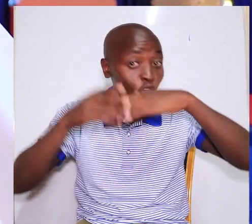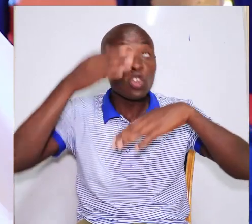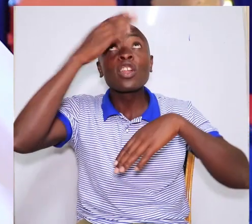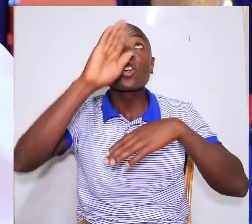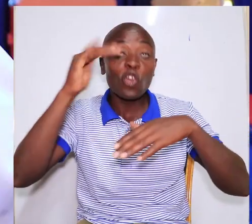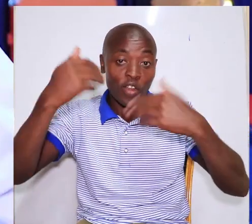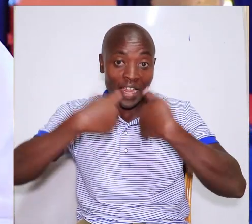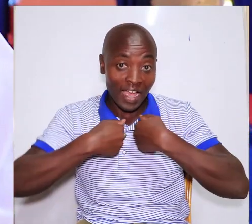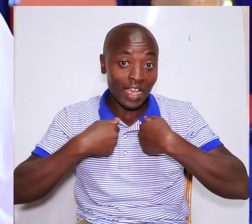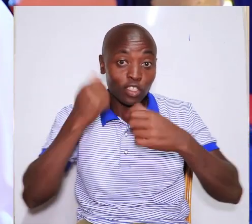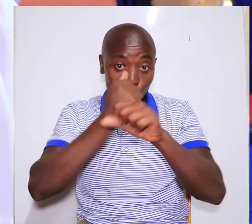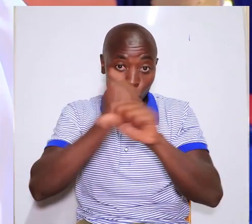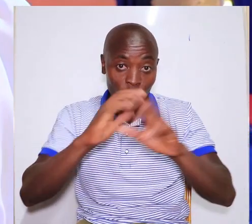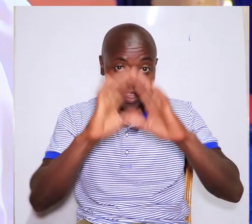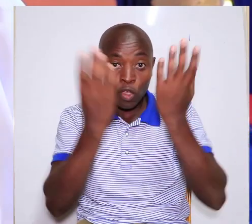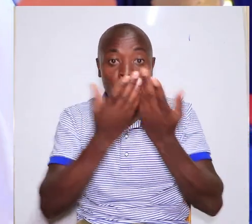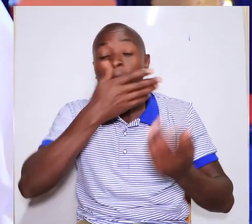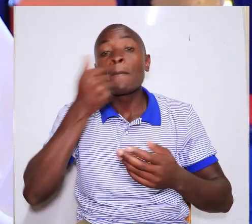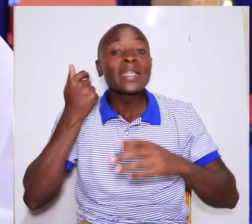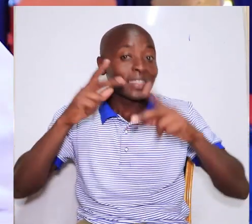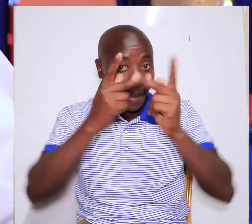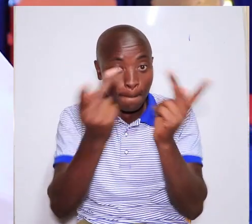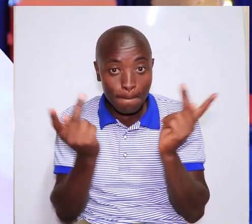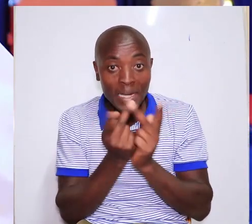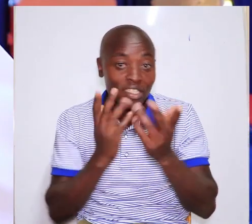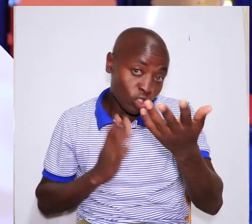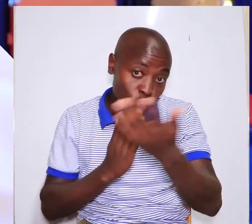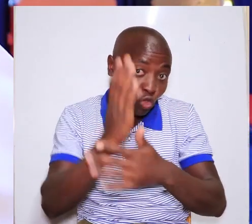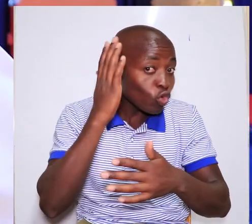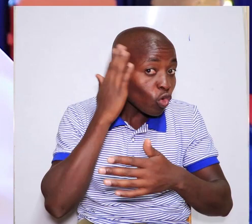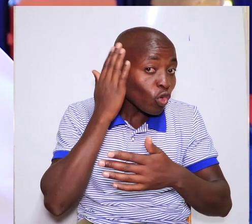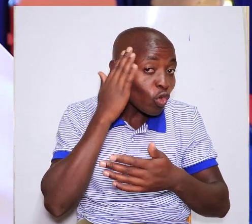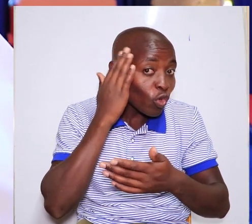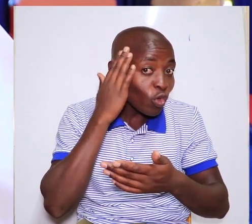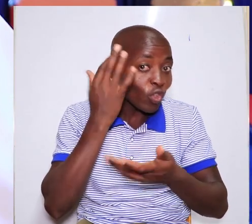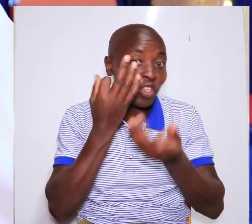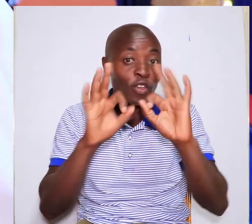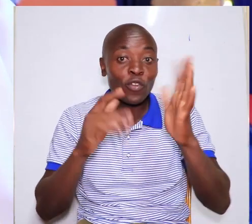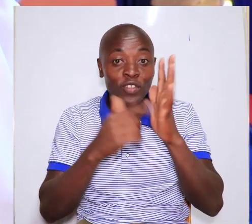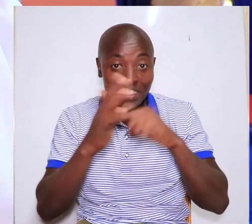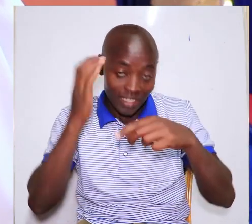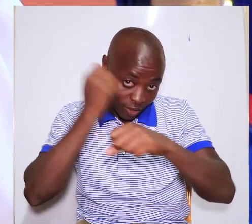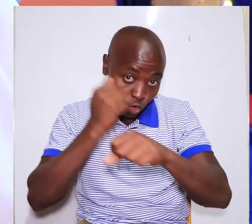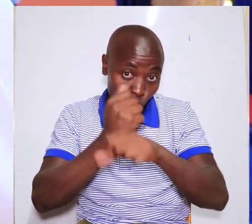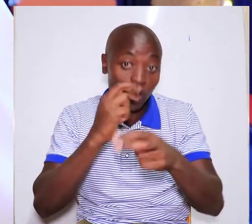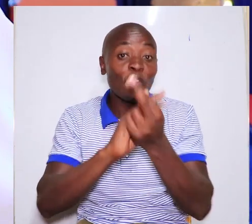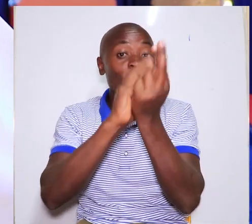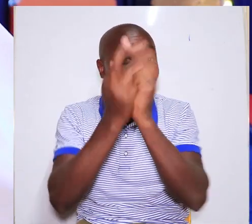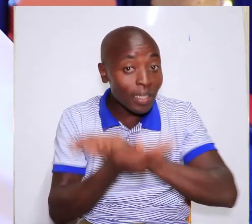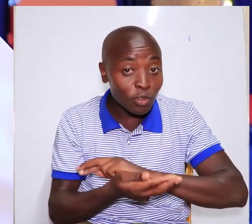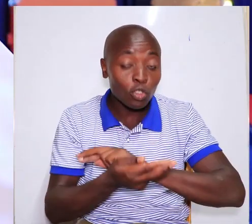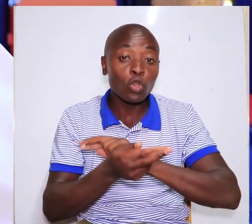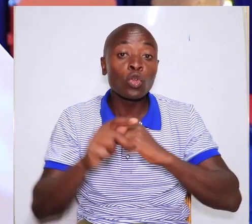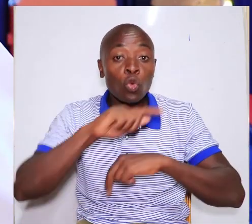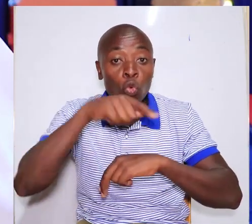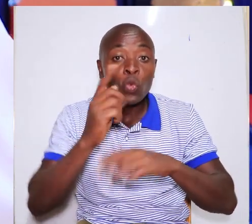has to make this world a better place. It is through the realization of Jesus' work of redemption we